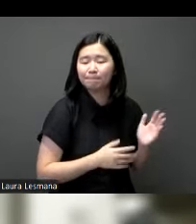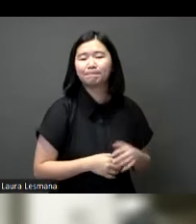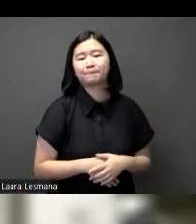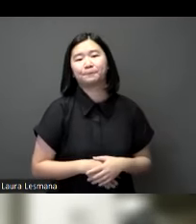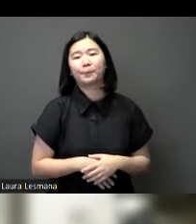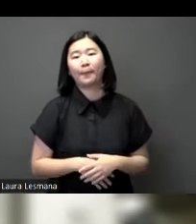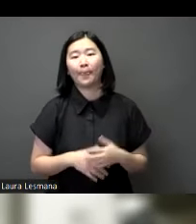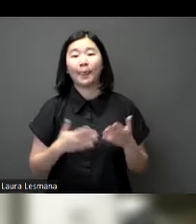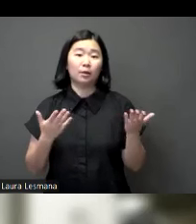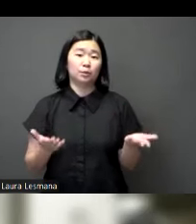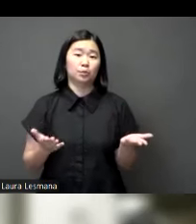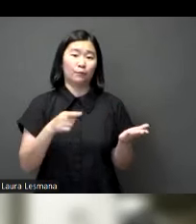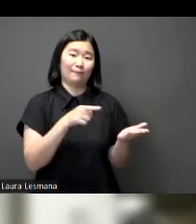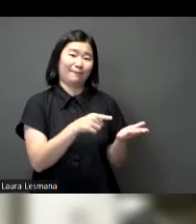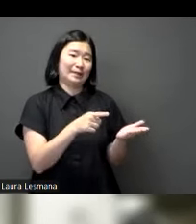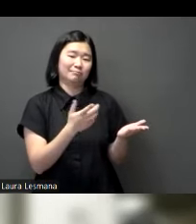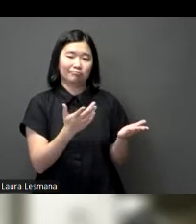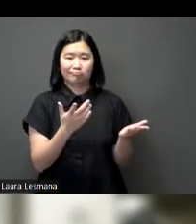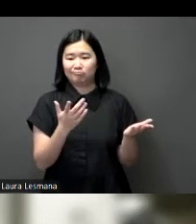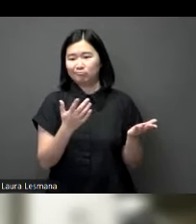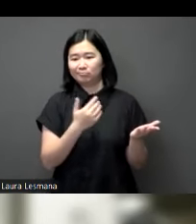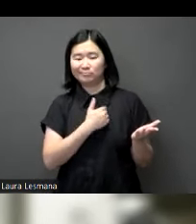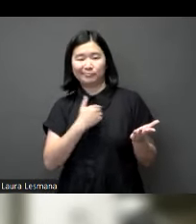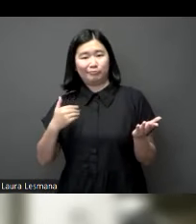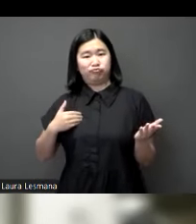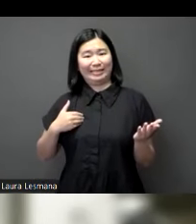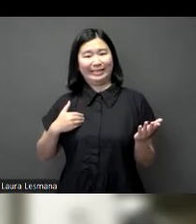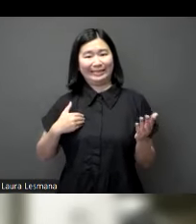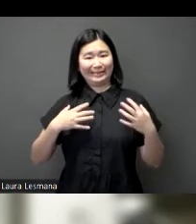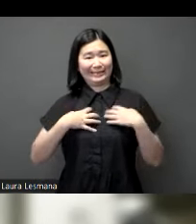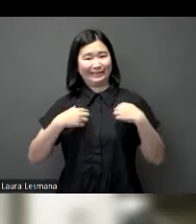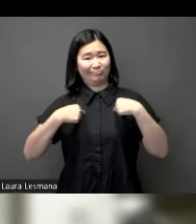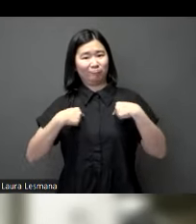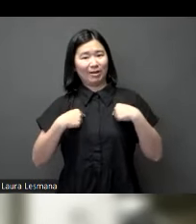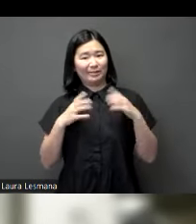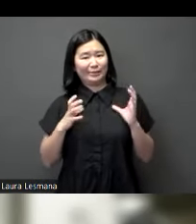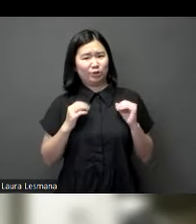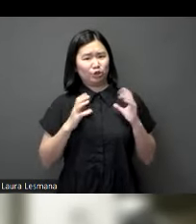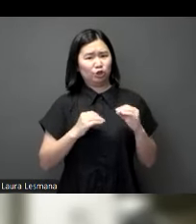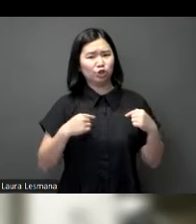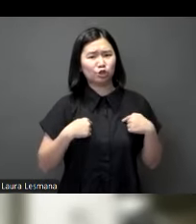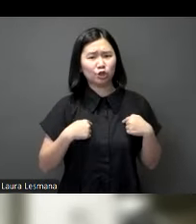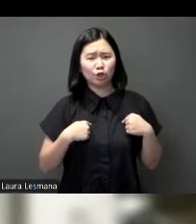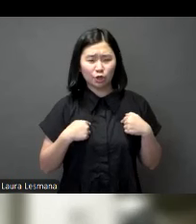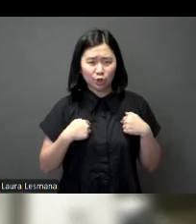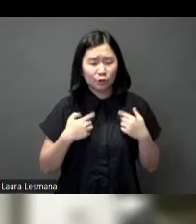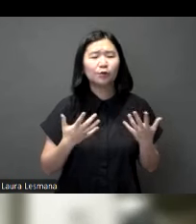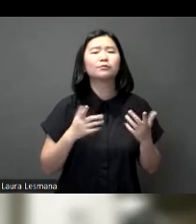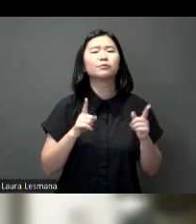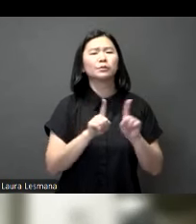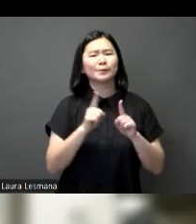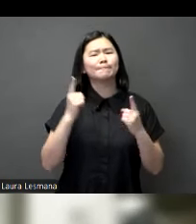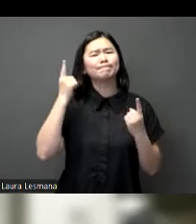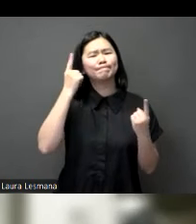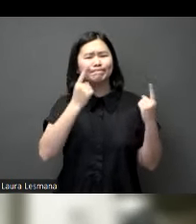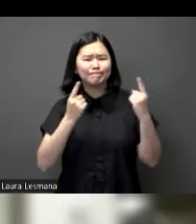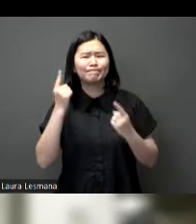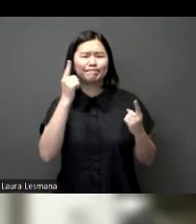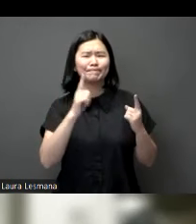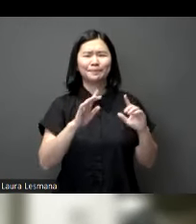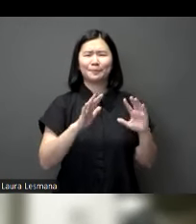did have a very rich discussion. We had certain visions deciding that